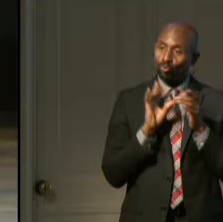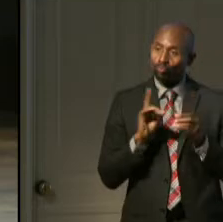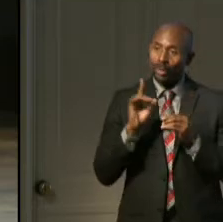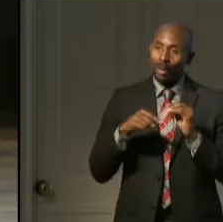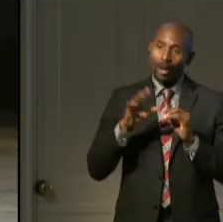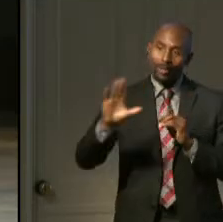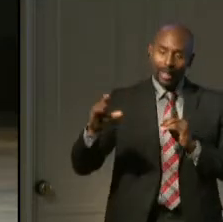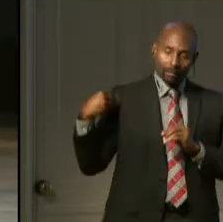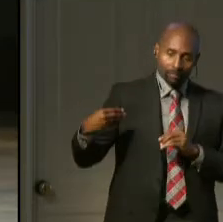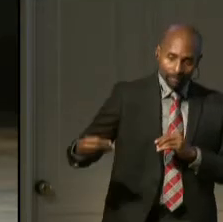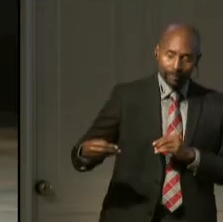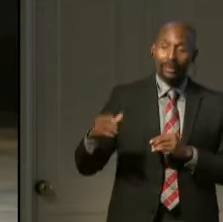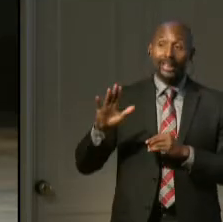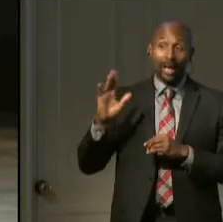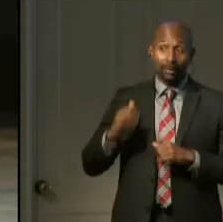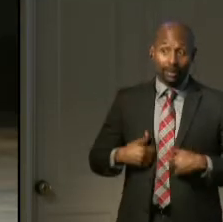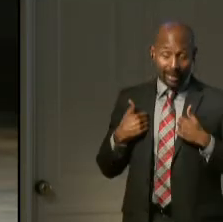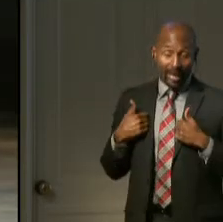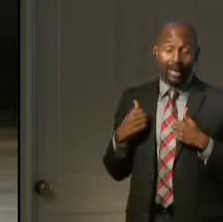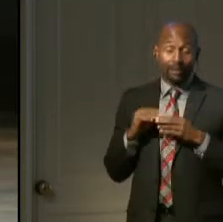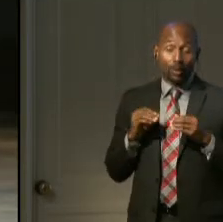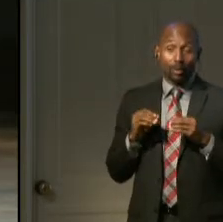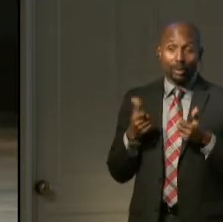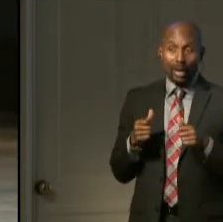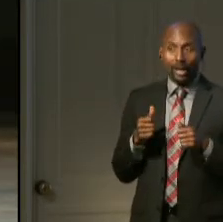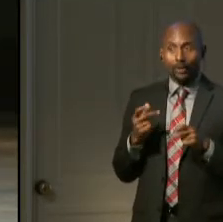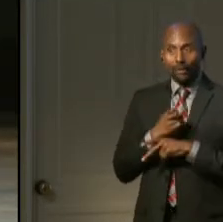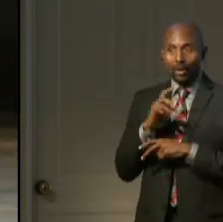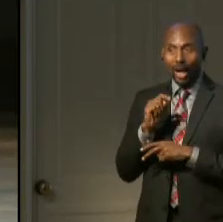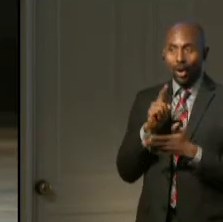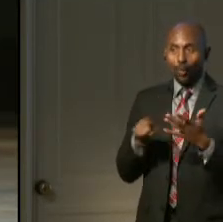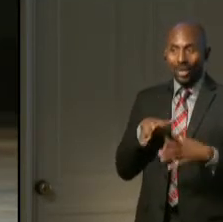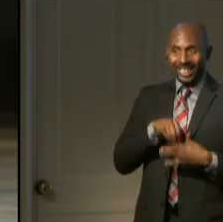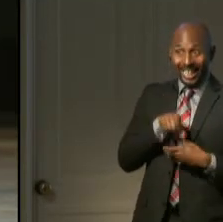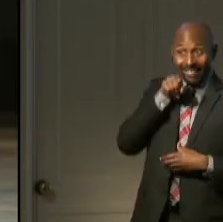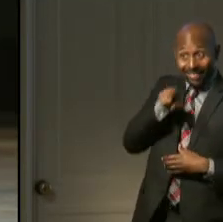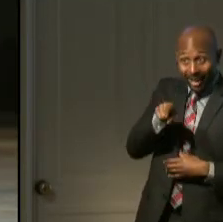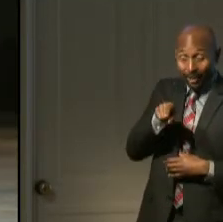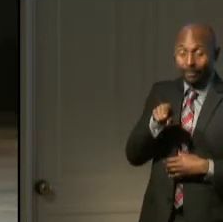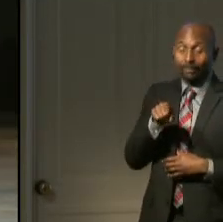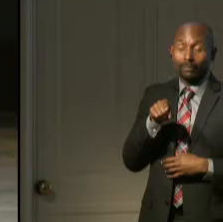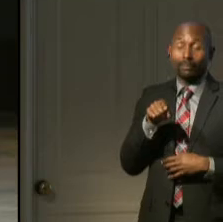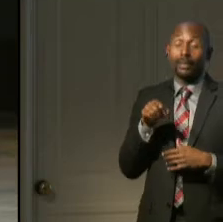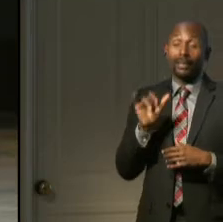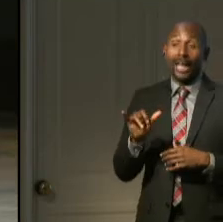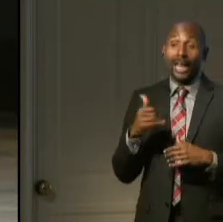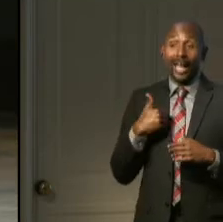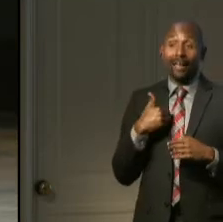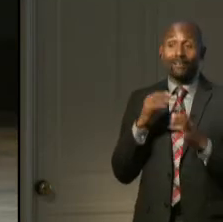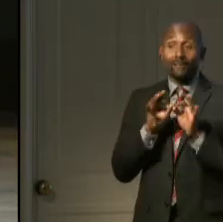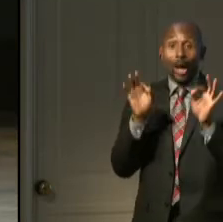out what they have to say and what's stored inside of them that has some value.